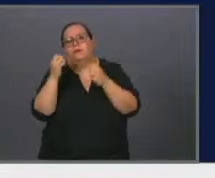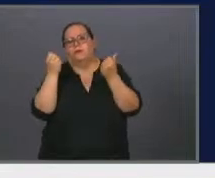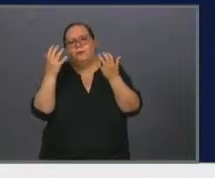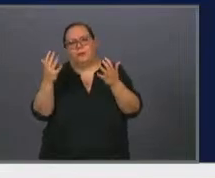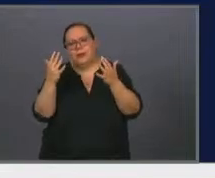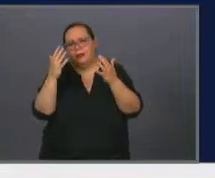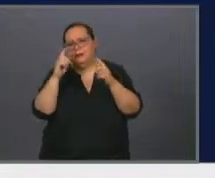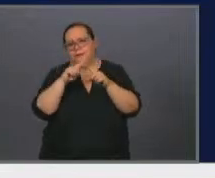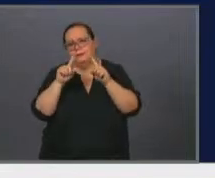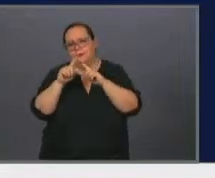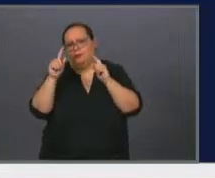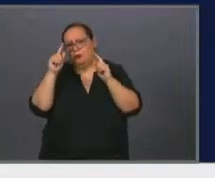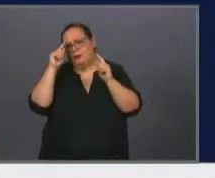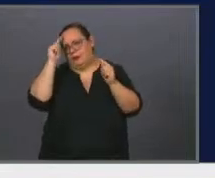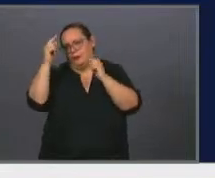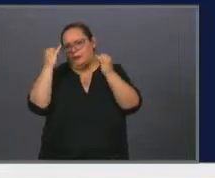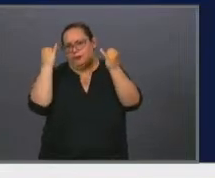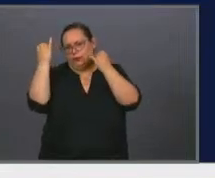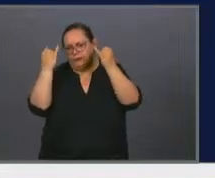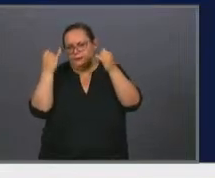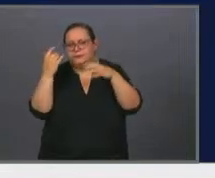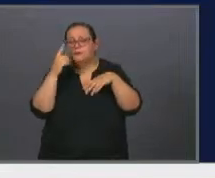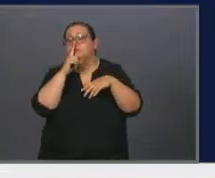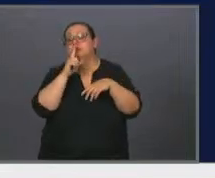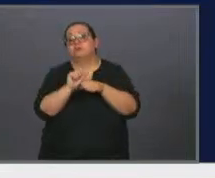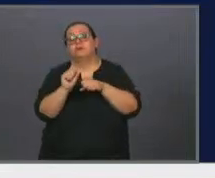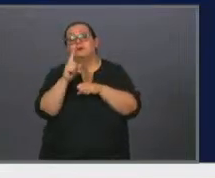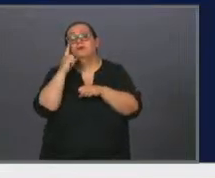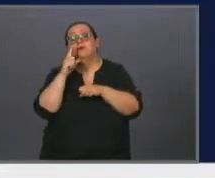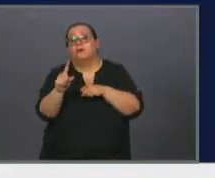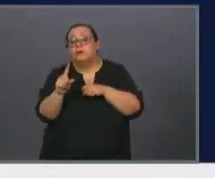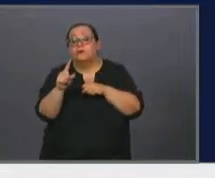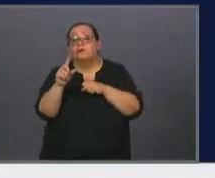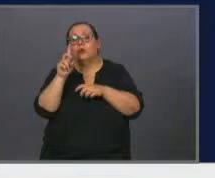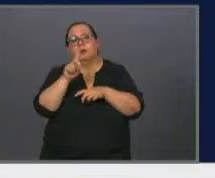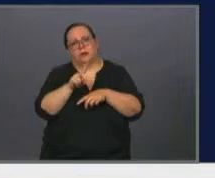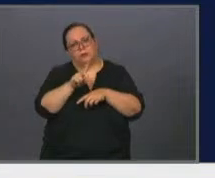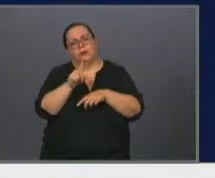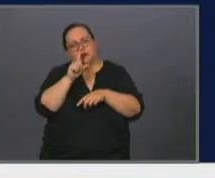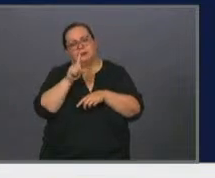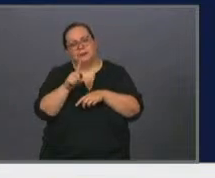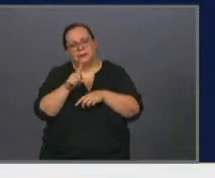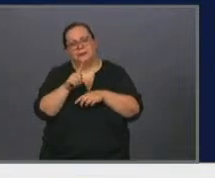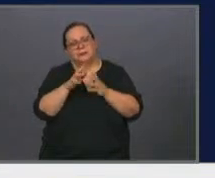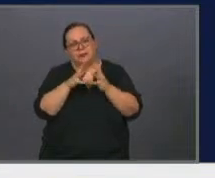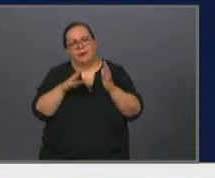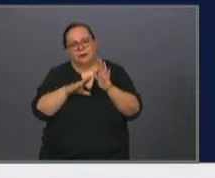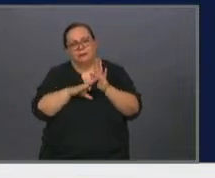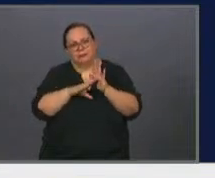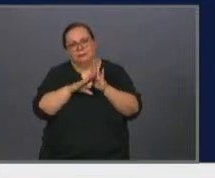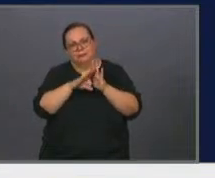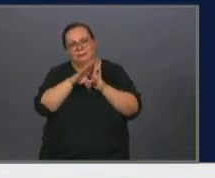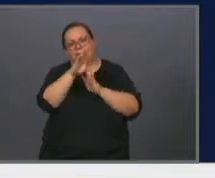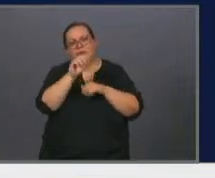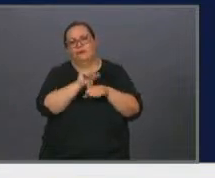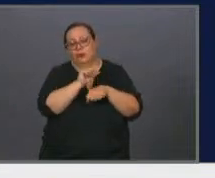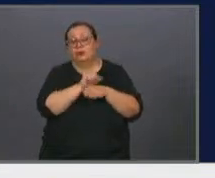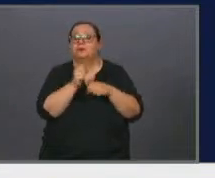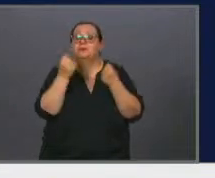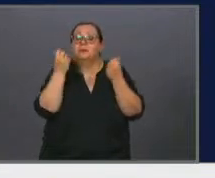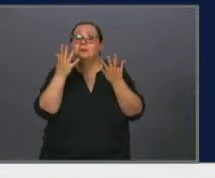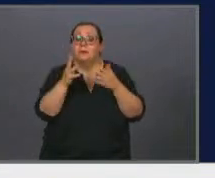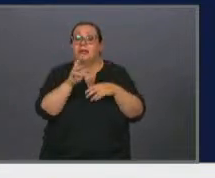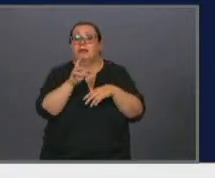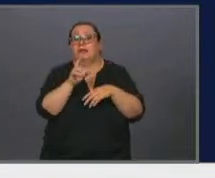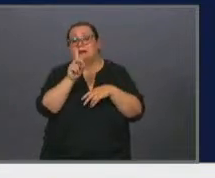there. And it is, I think, for Democrats, an uphill climb. Many of the Democratic